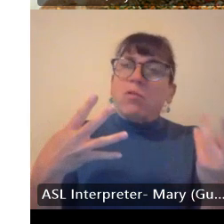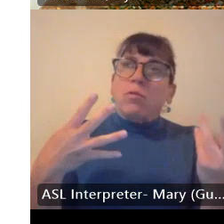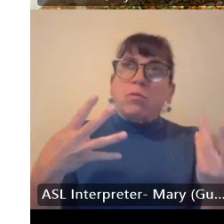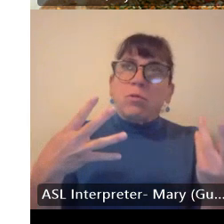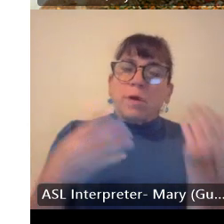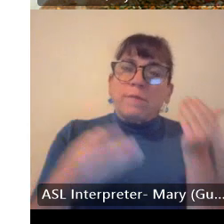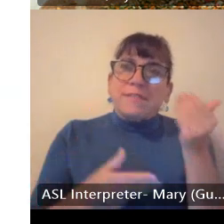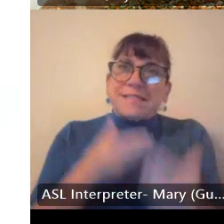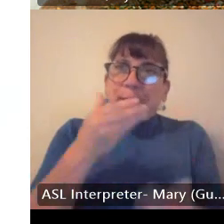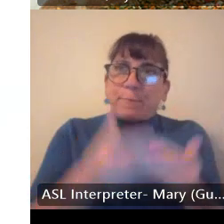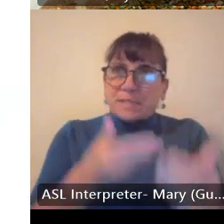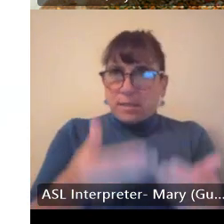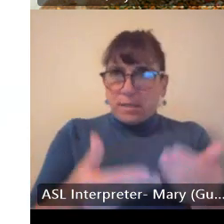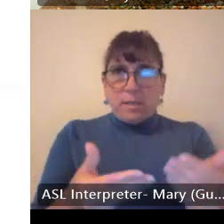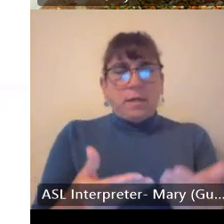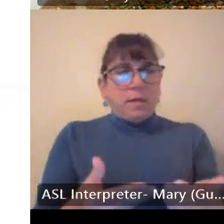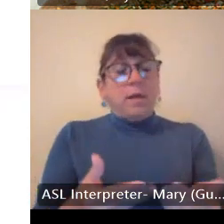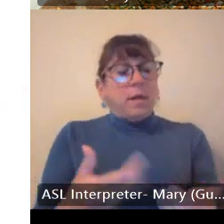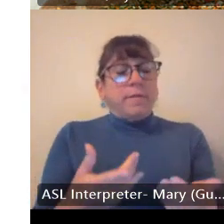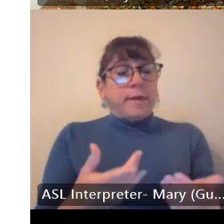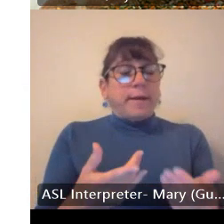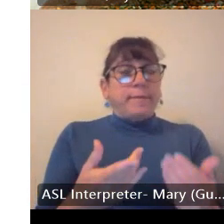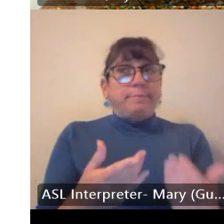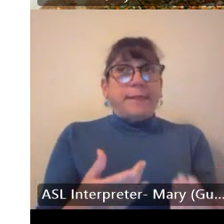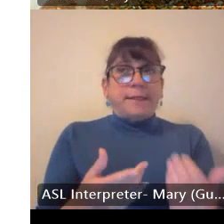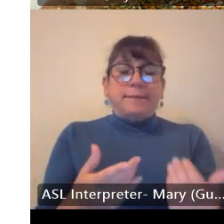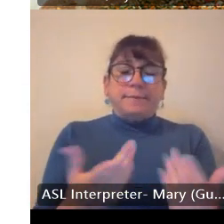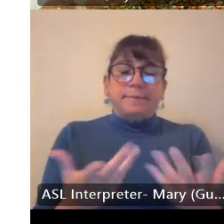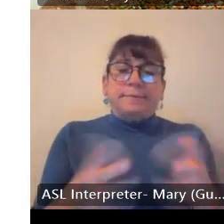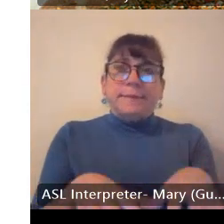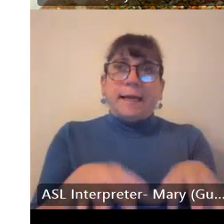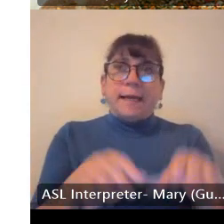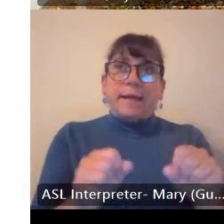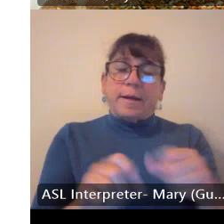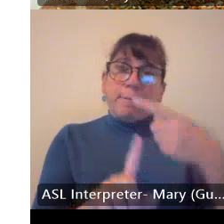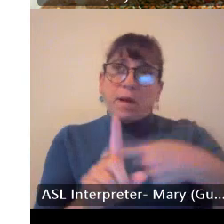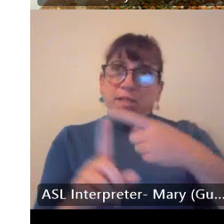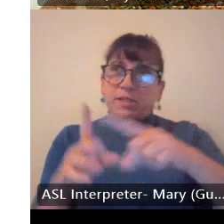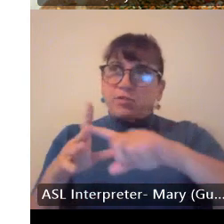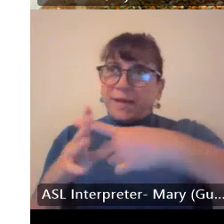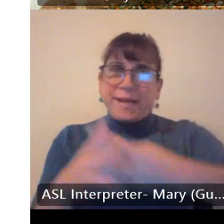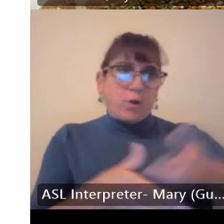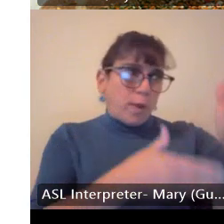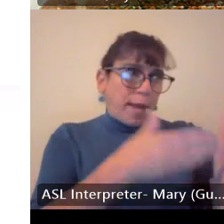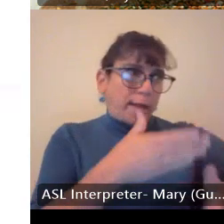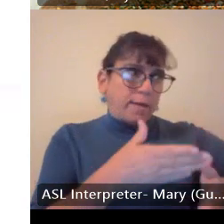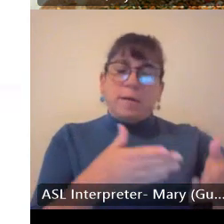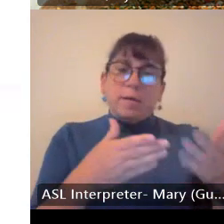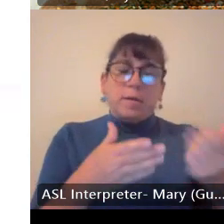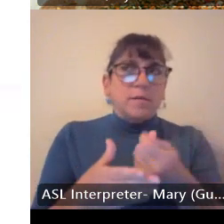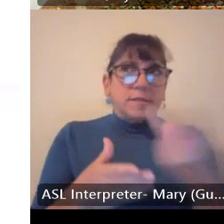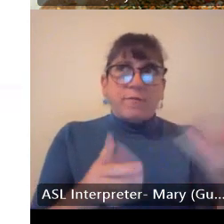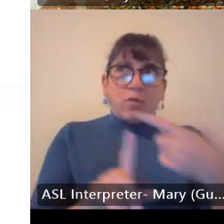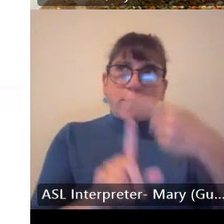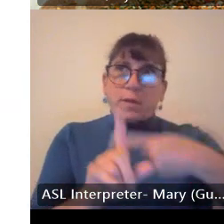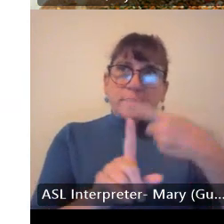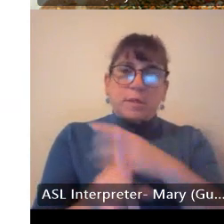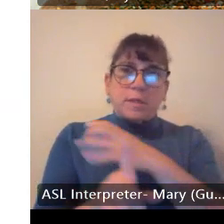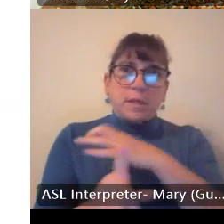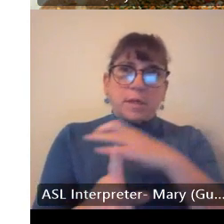steps that take months to go from start to finish. And with Congress having